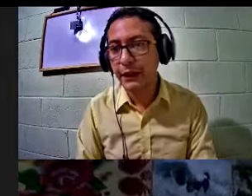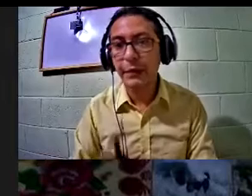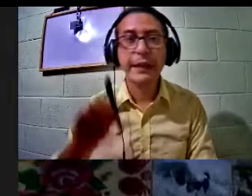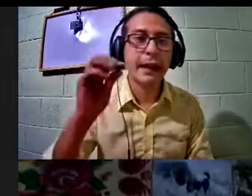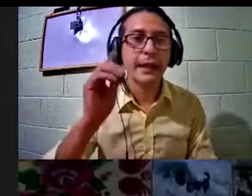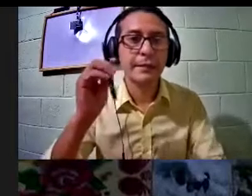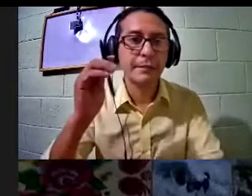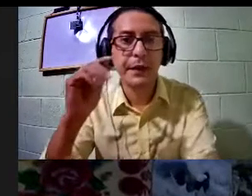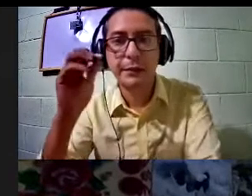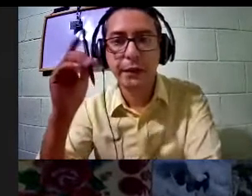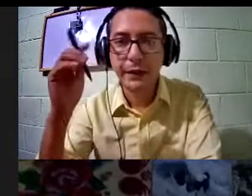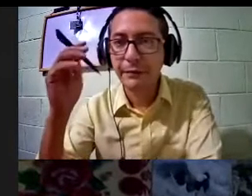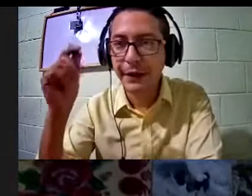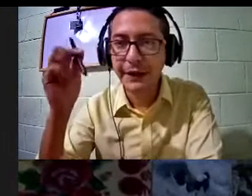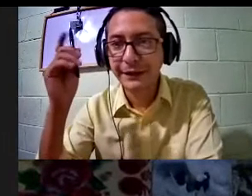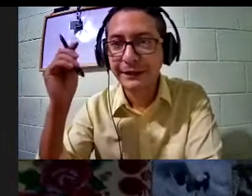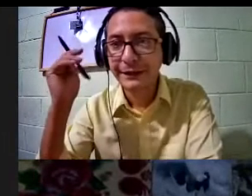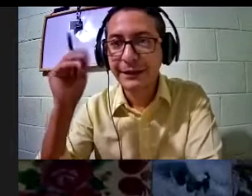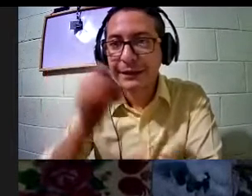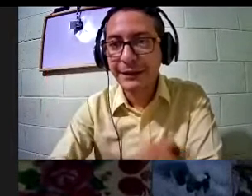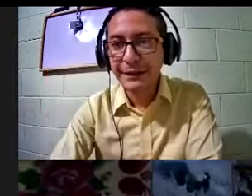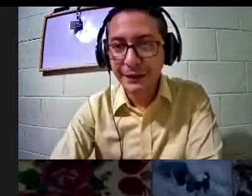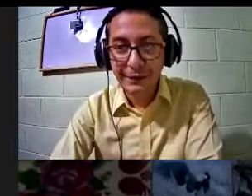I am seeing that Mariela is playing with her pen.